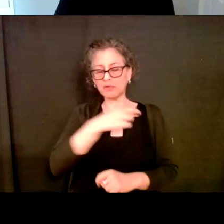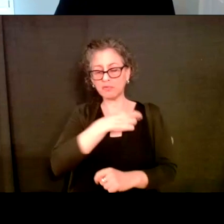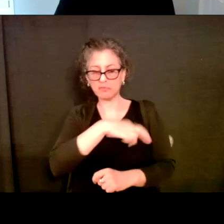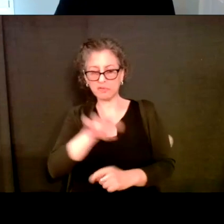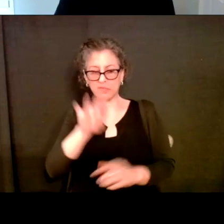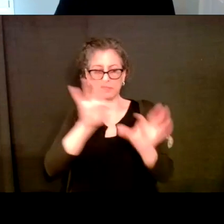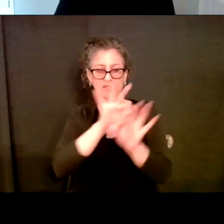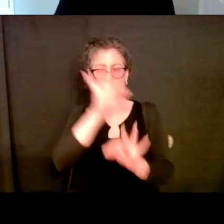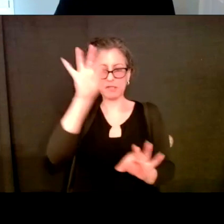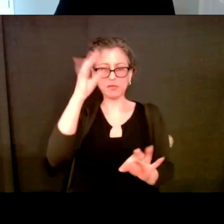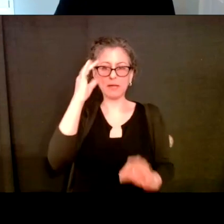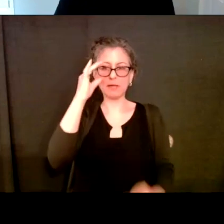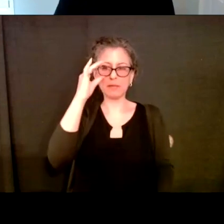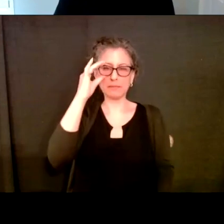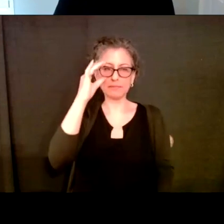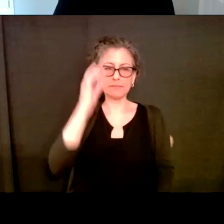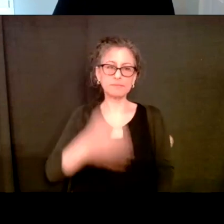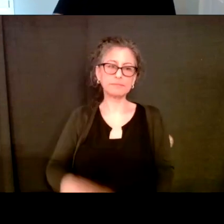spirituality.